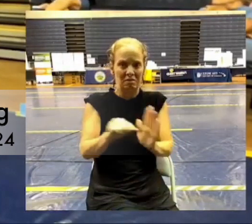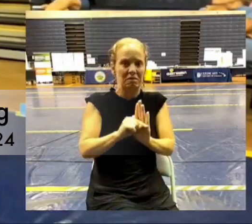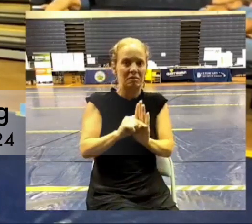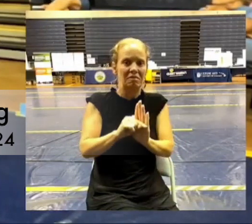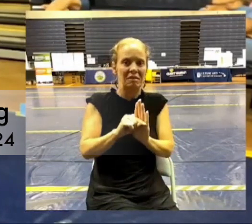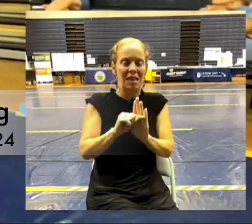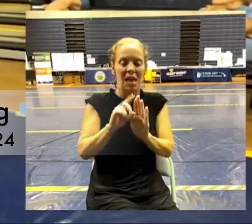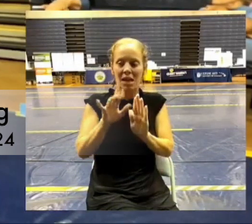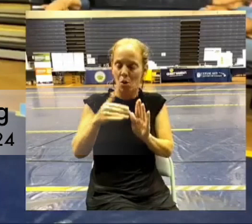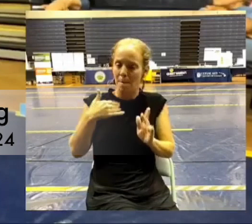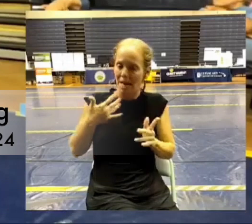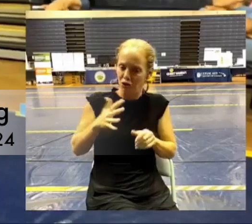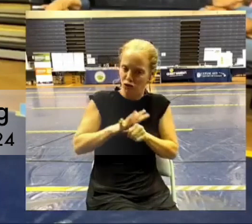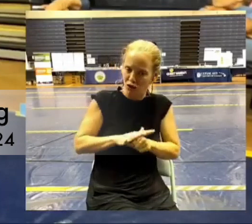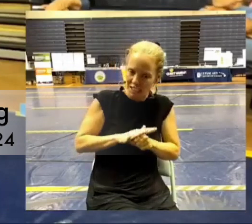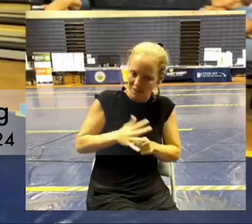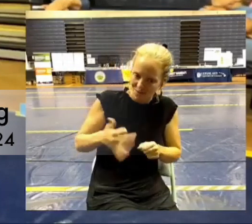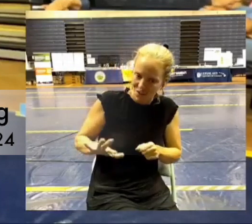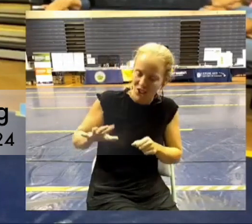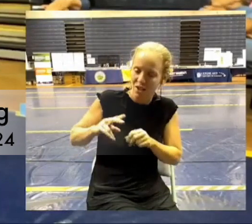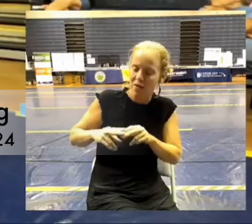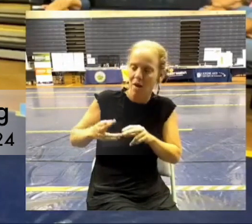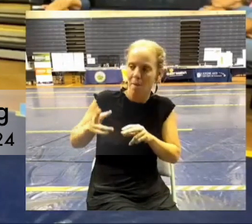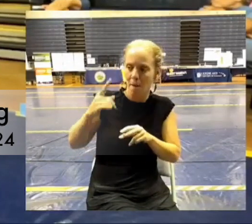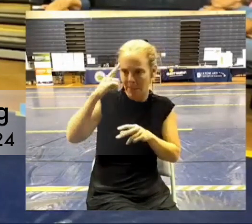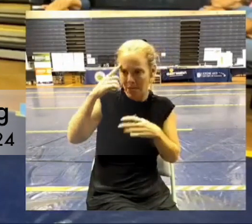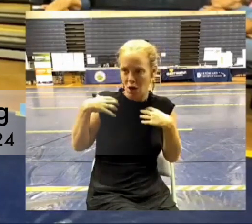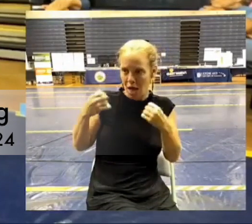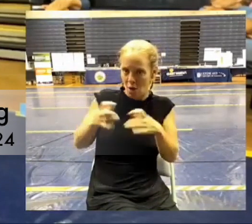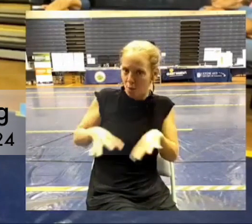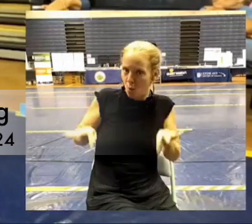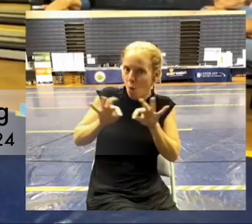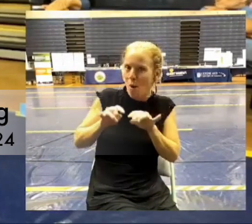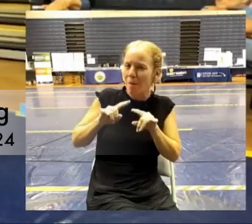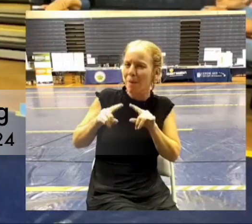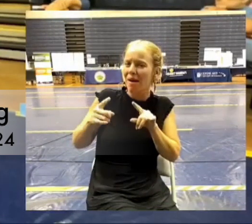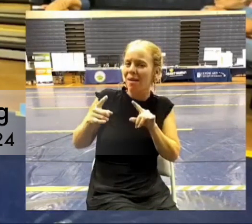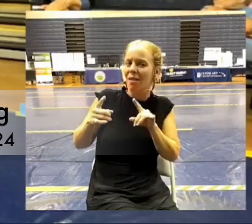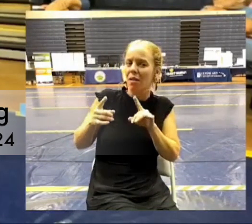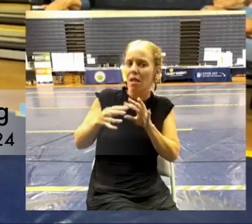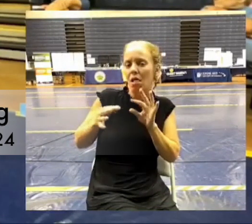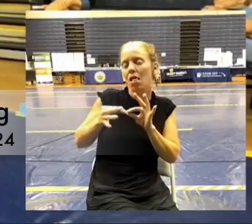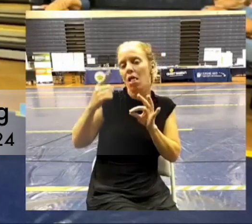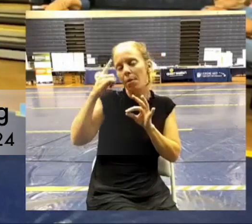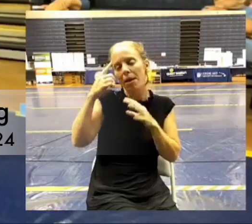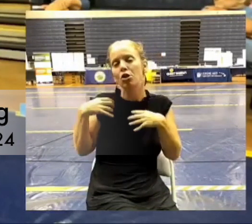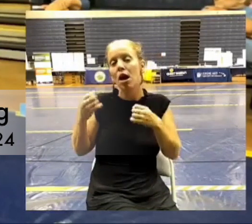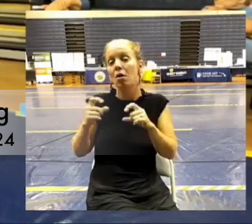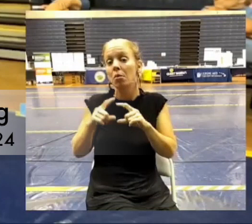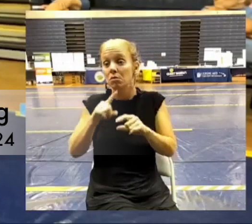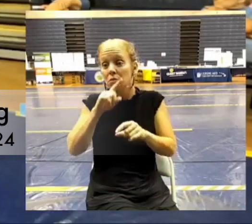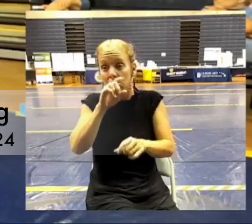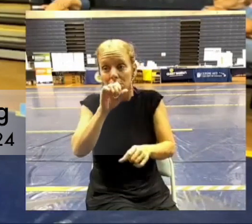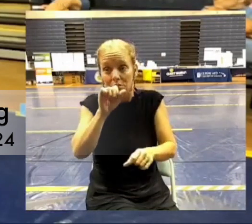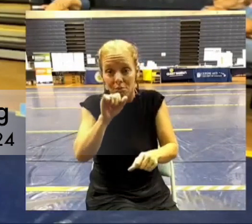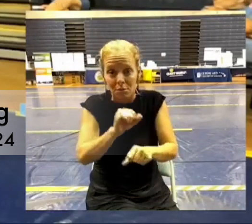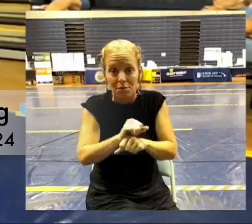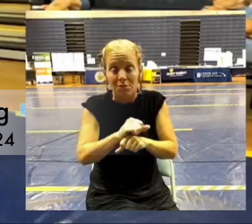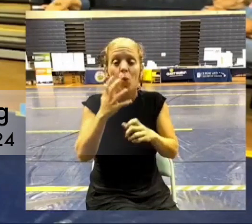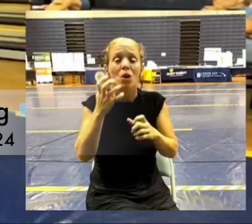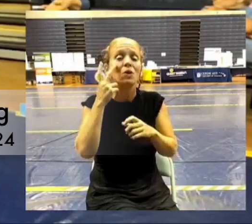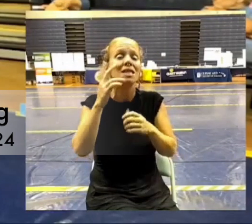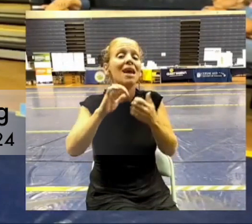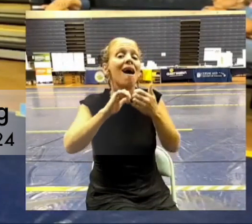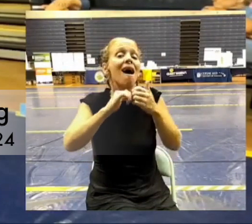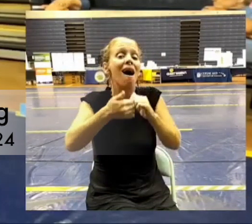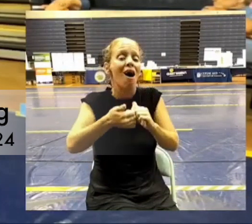like adds on to like mental health, right? And I know we say this all the time, yada, yada, yada, mental health, but like, I would